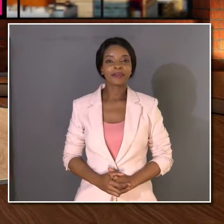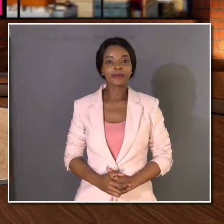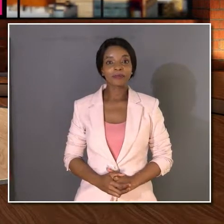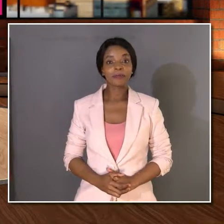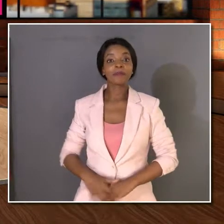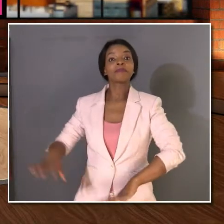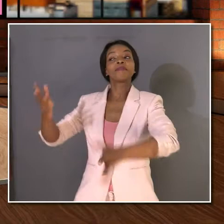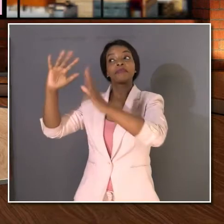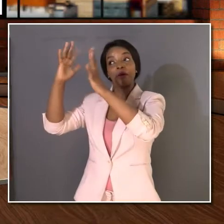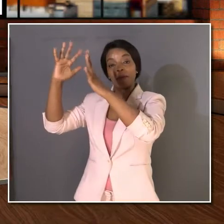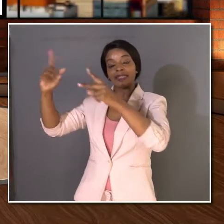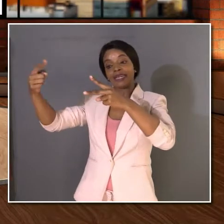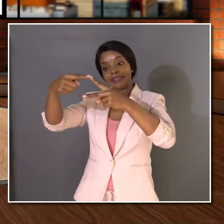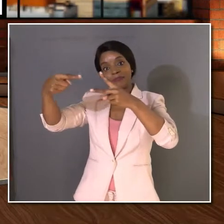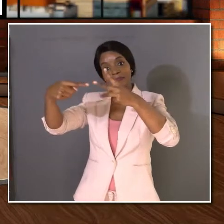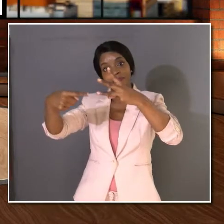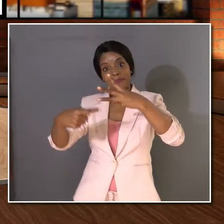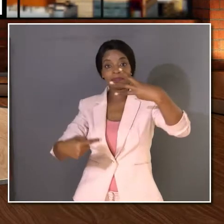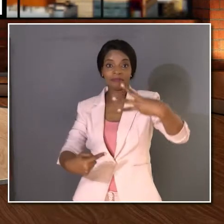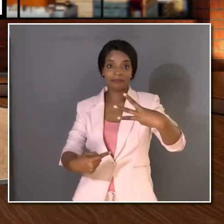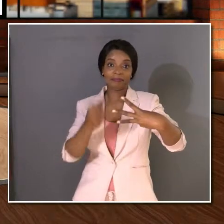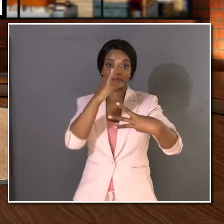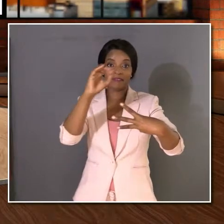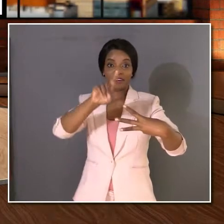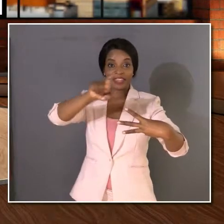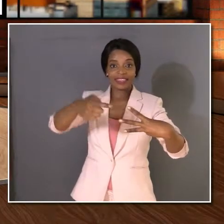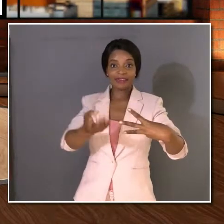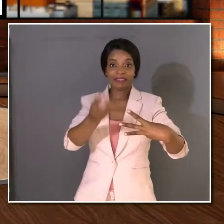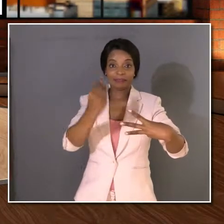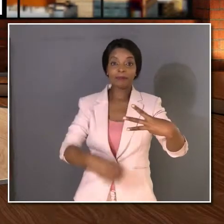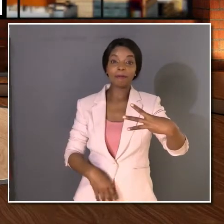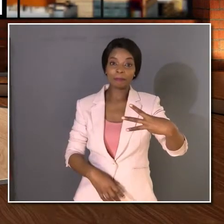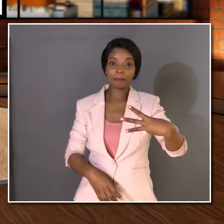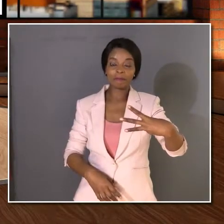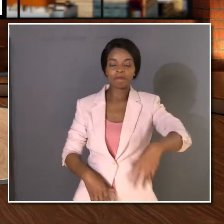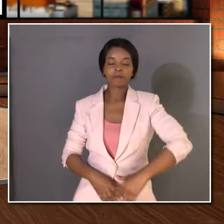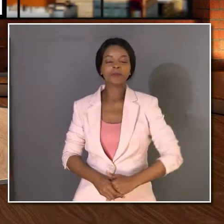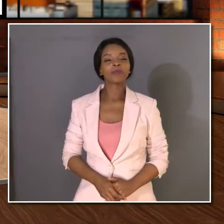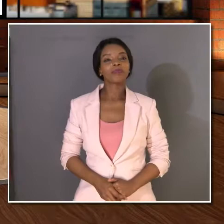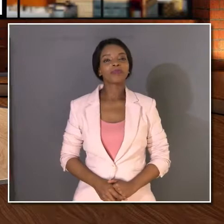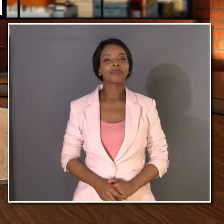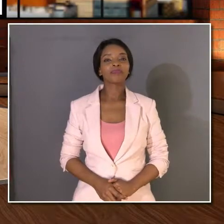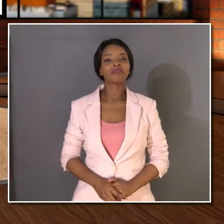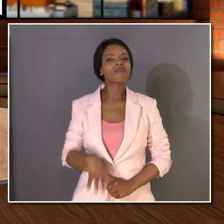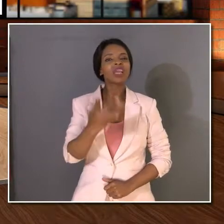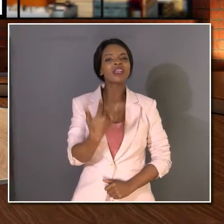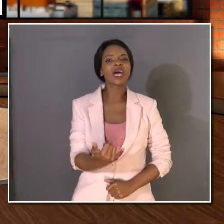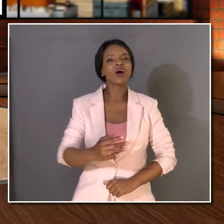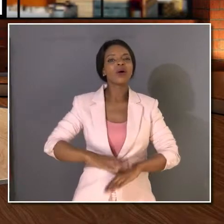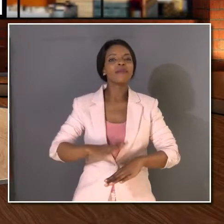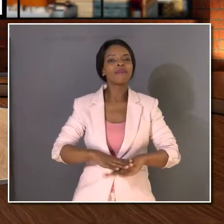Well done to those developmental award winners. The following five innovations have all been